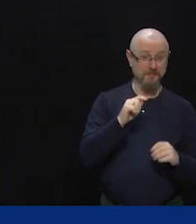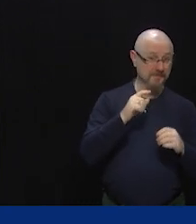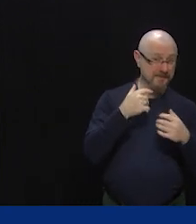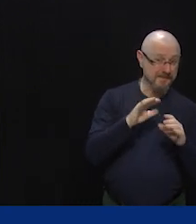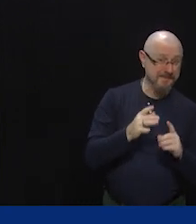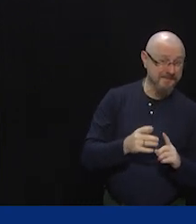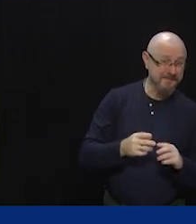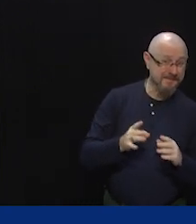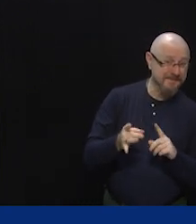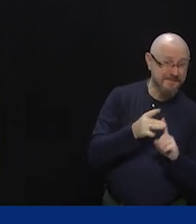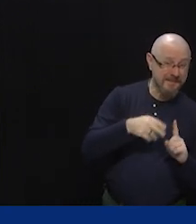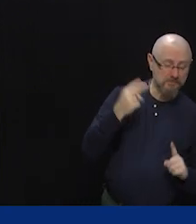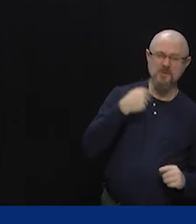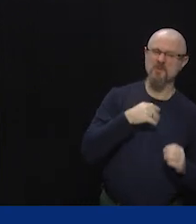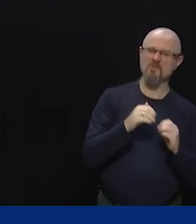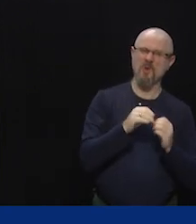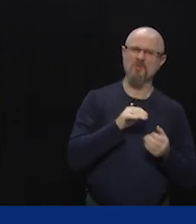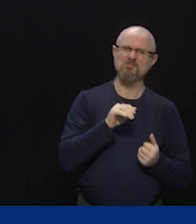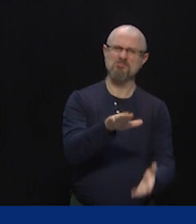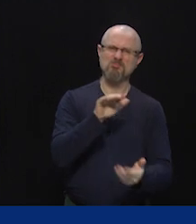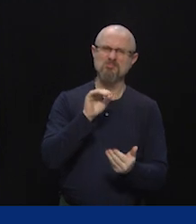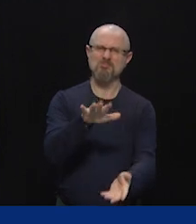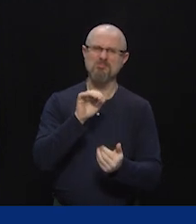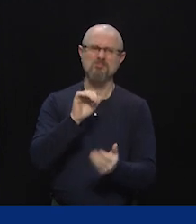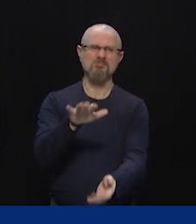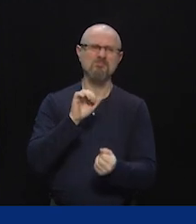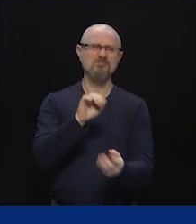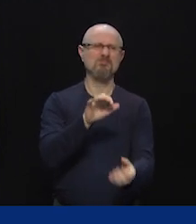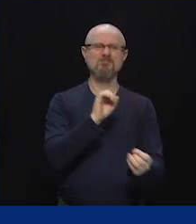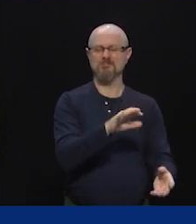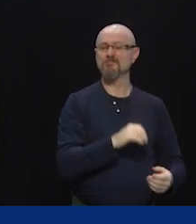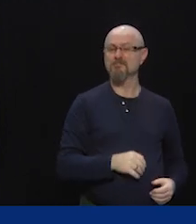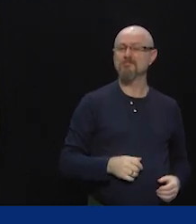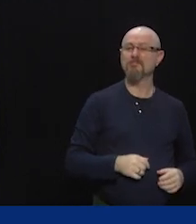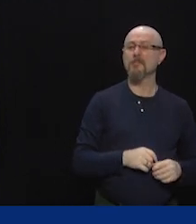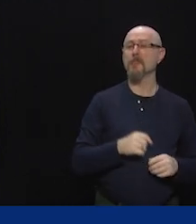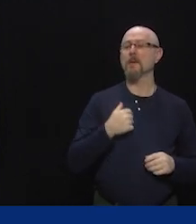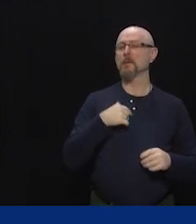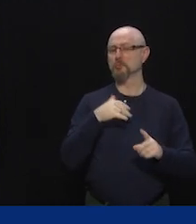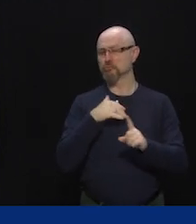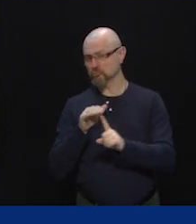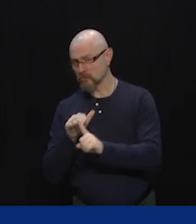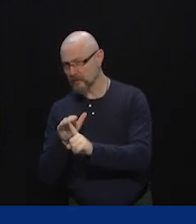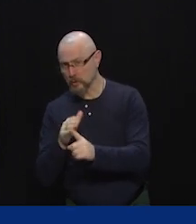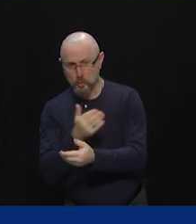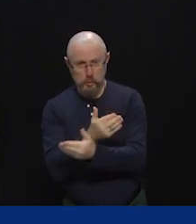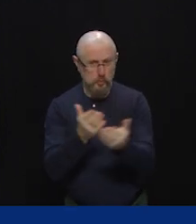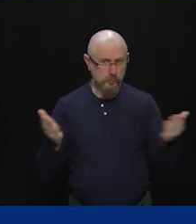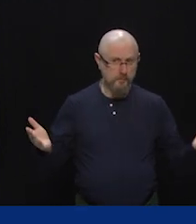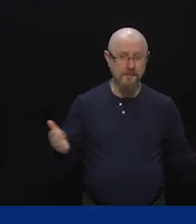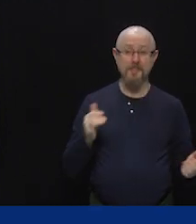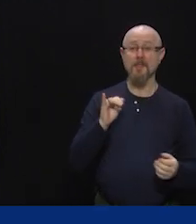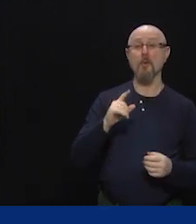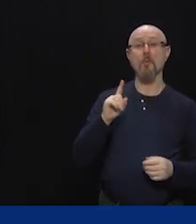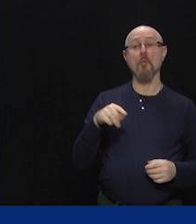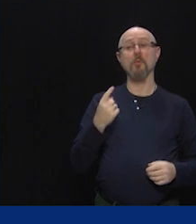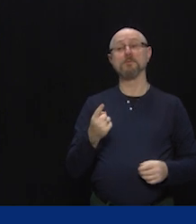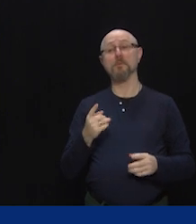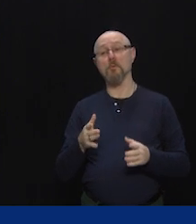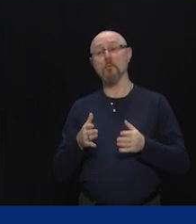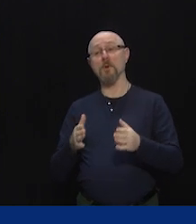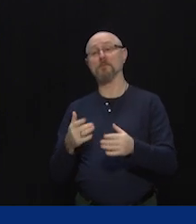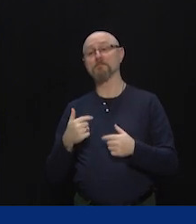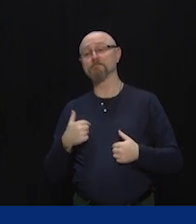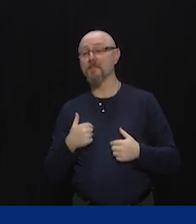transmission as early as possible in the week. I also want to remind everyone that that's not the only way that we're expanding access